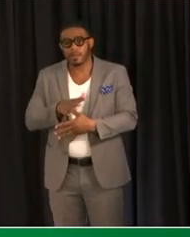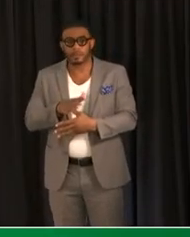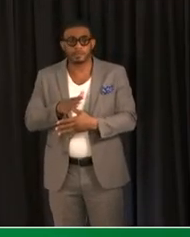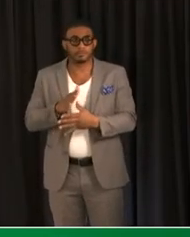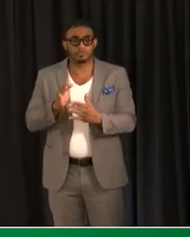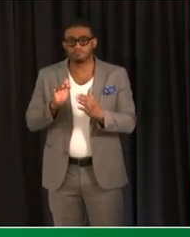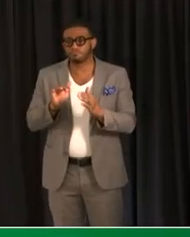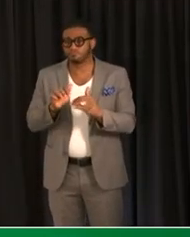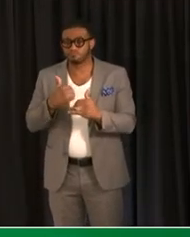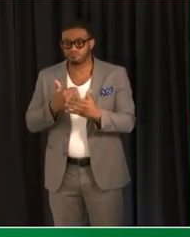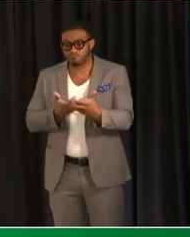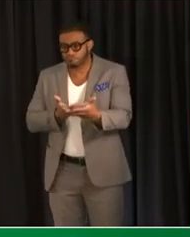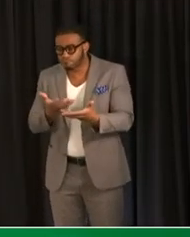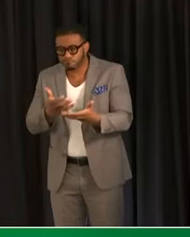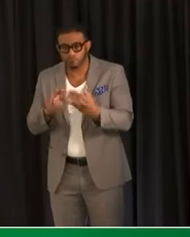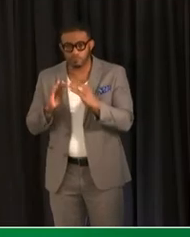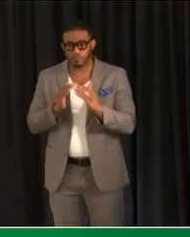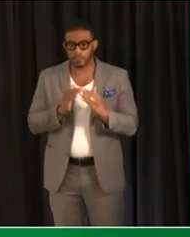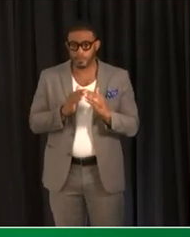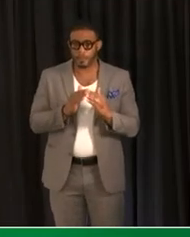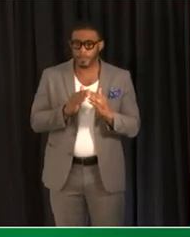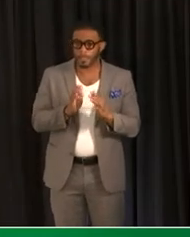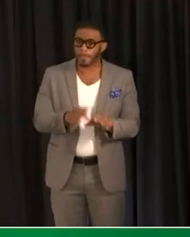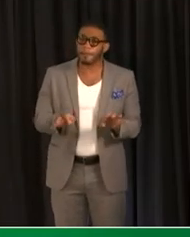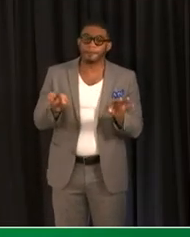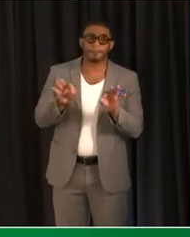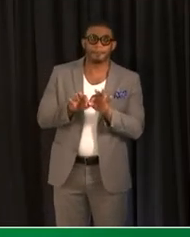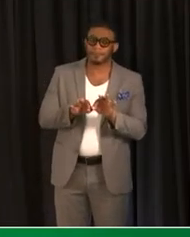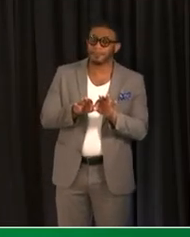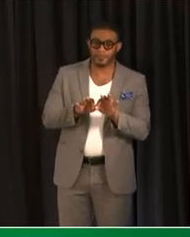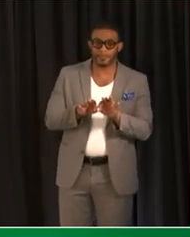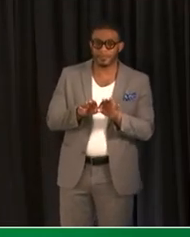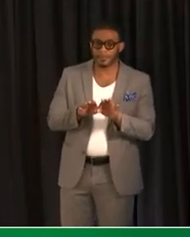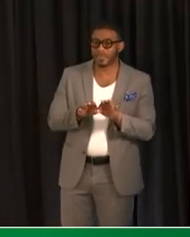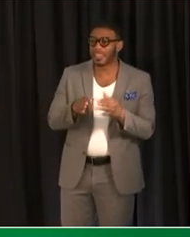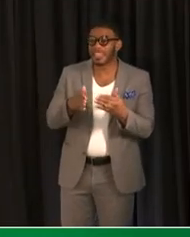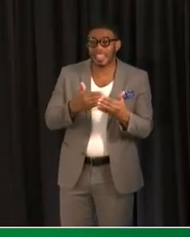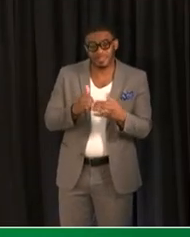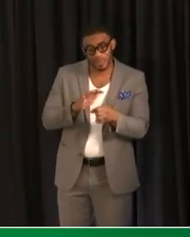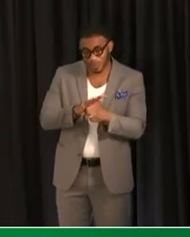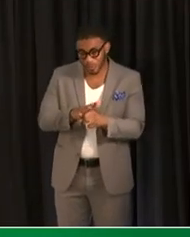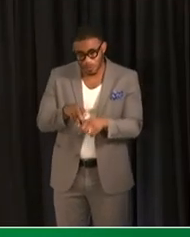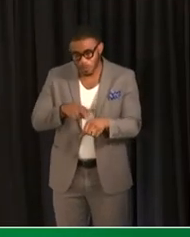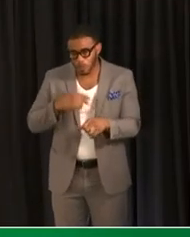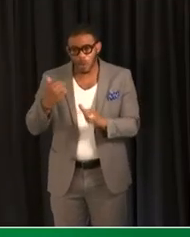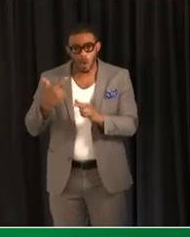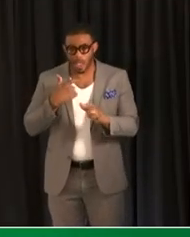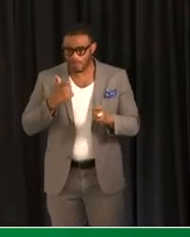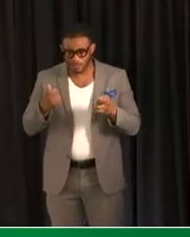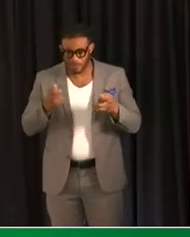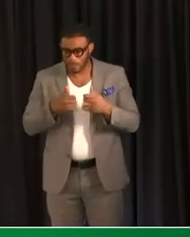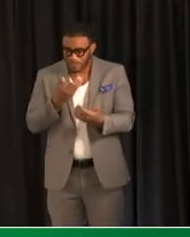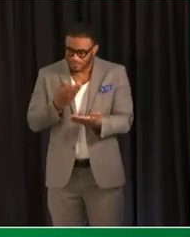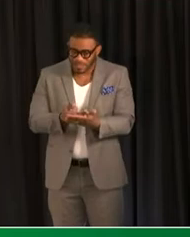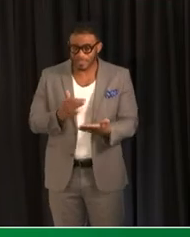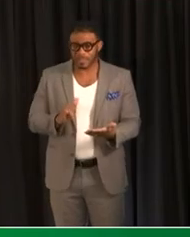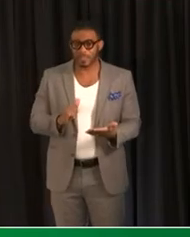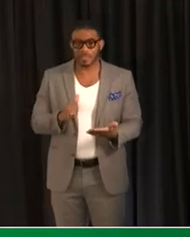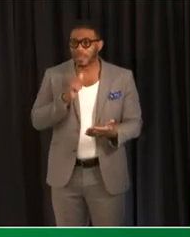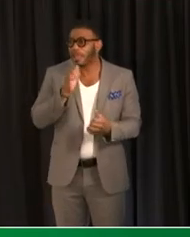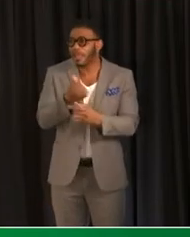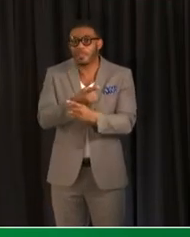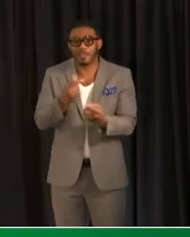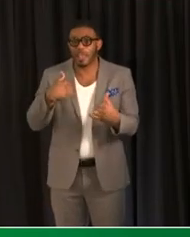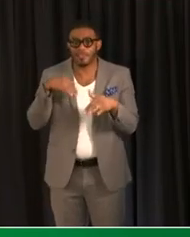prioritize how I engage communities. It's so hard. Even in COVID, we all have to grapple with the fact